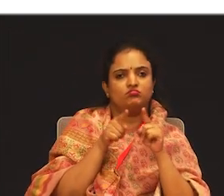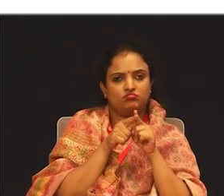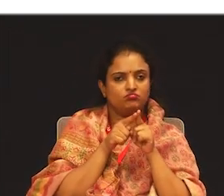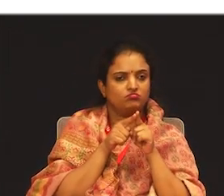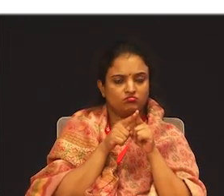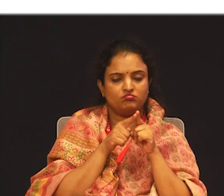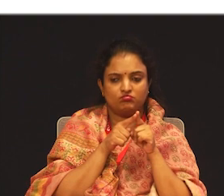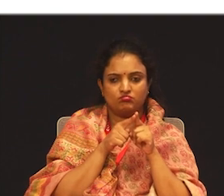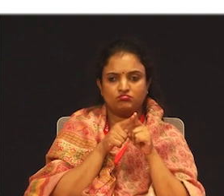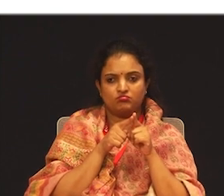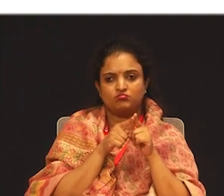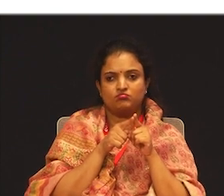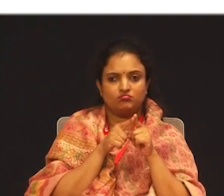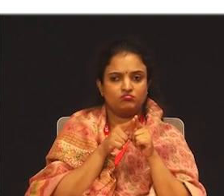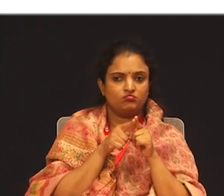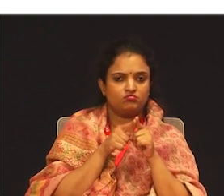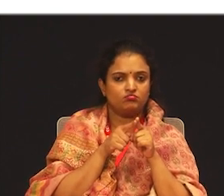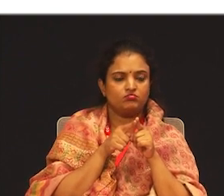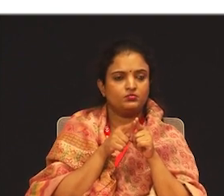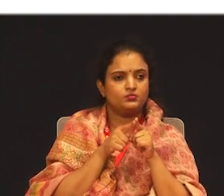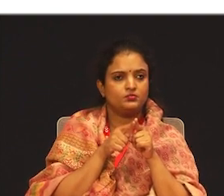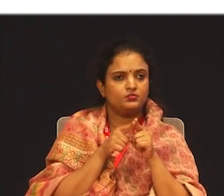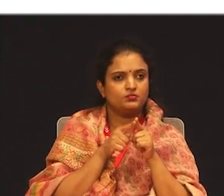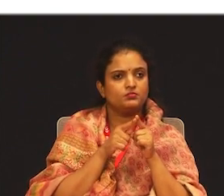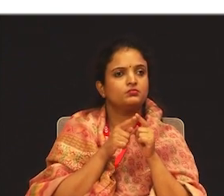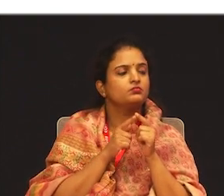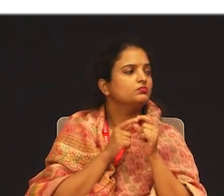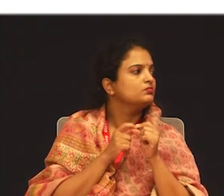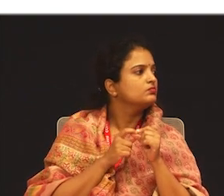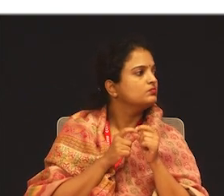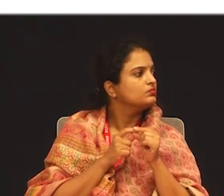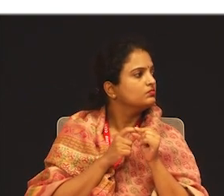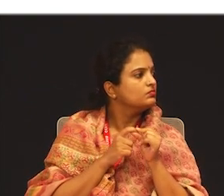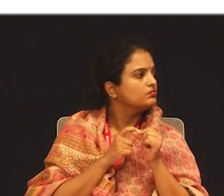tentative list of children who may be at the risk of disability.